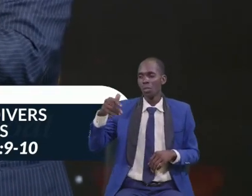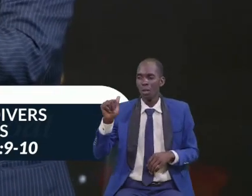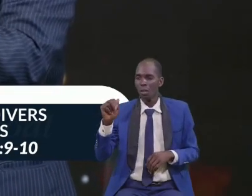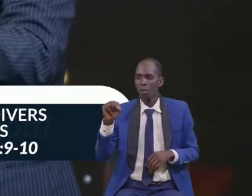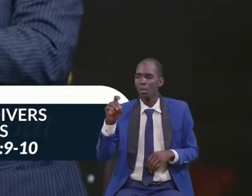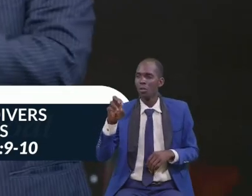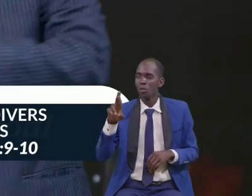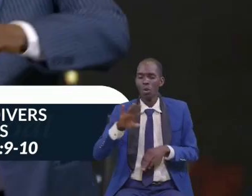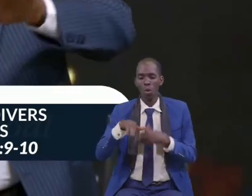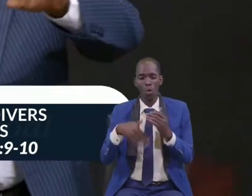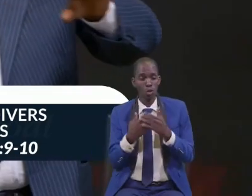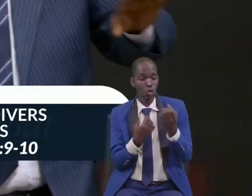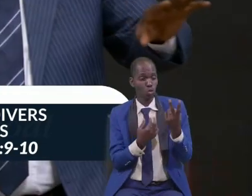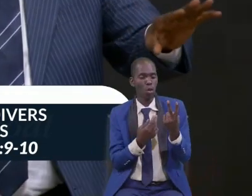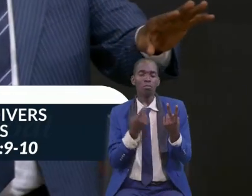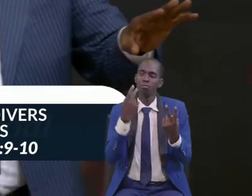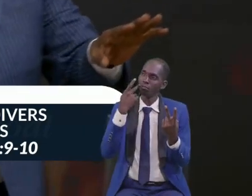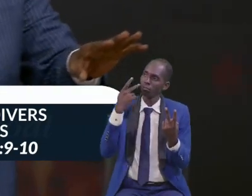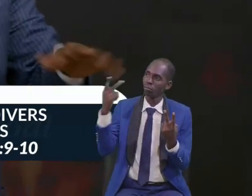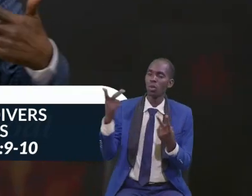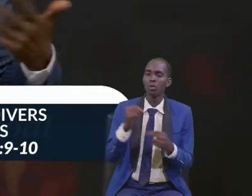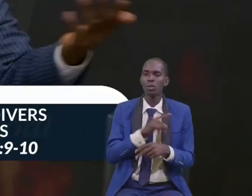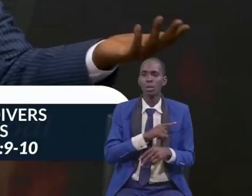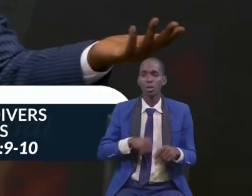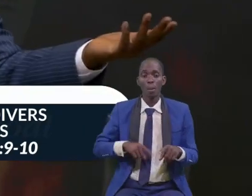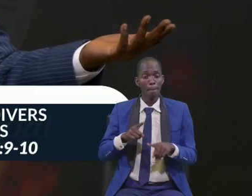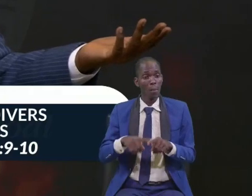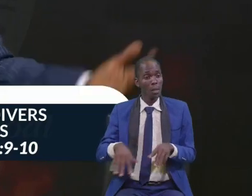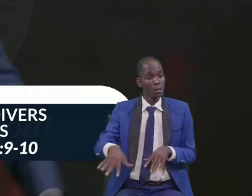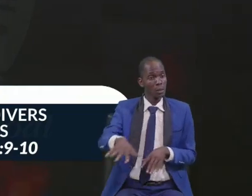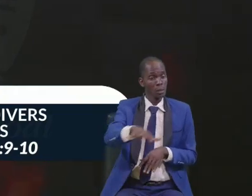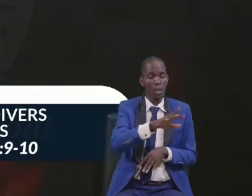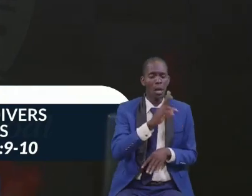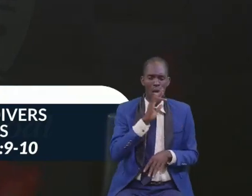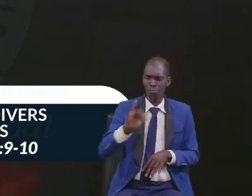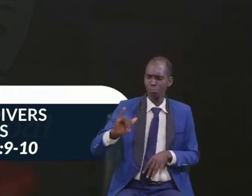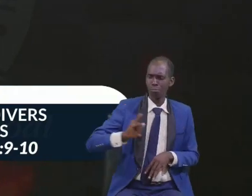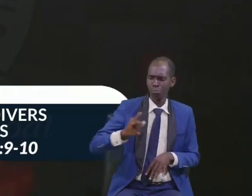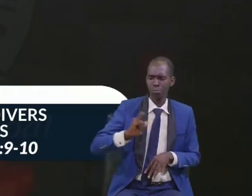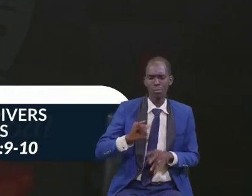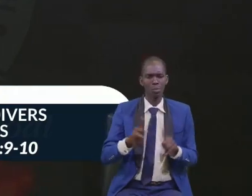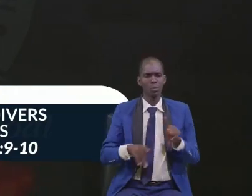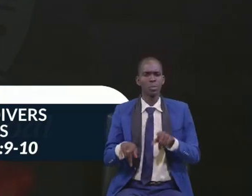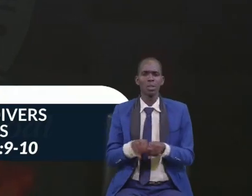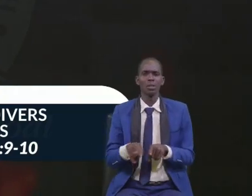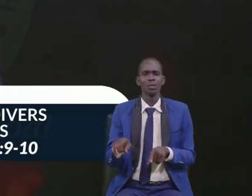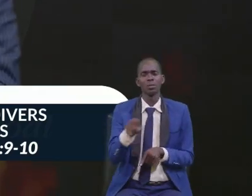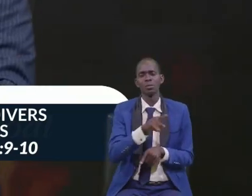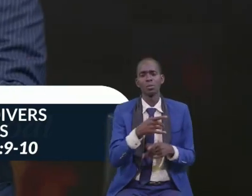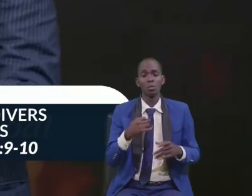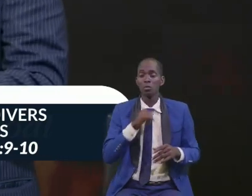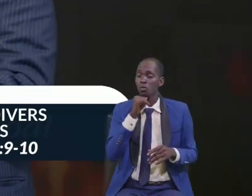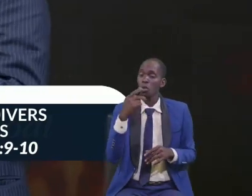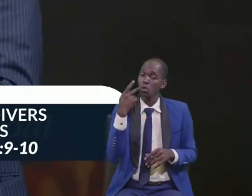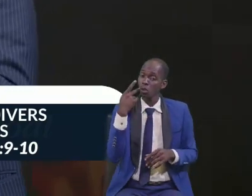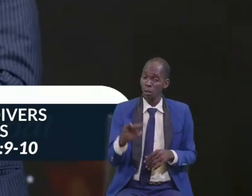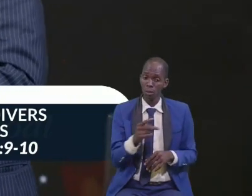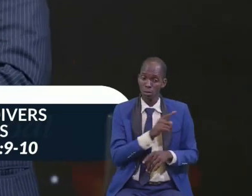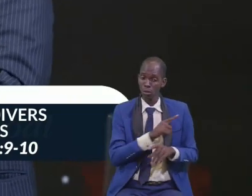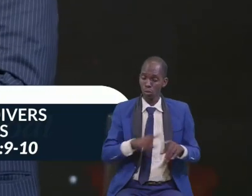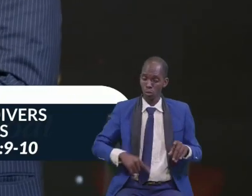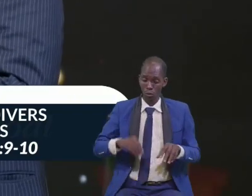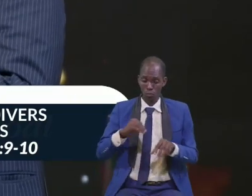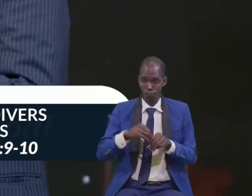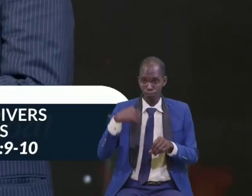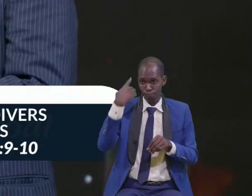those 12, they saw the Lord. But these are people now like you. You've not seen the Lord in the physical, and yet you know